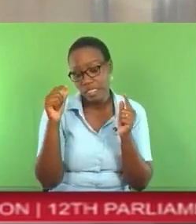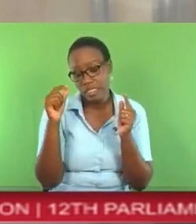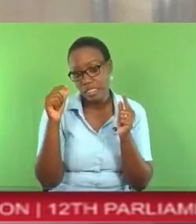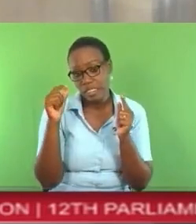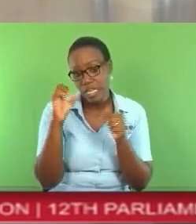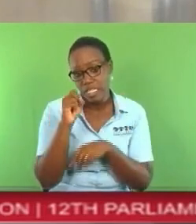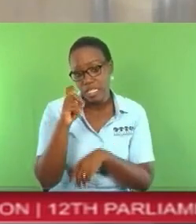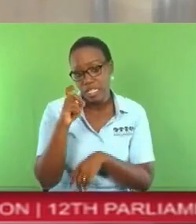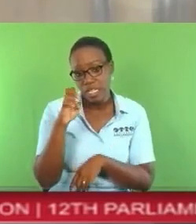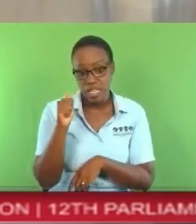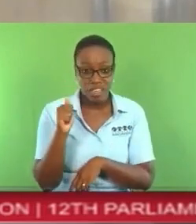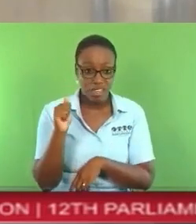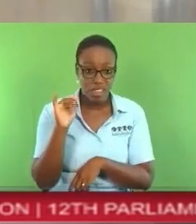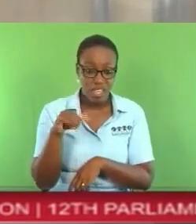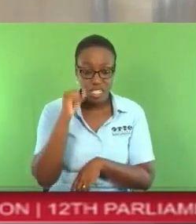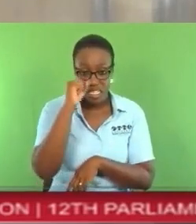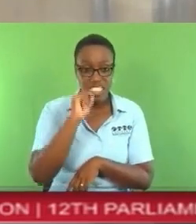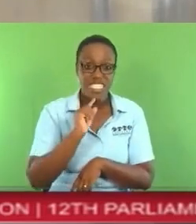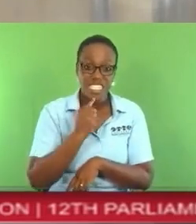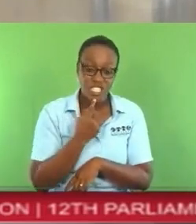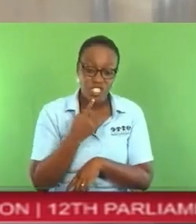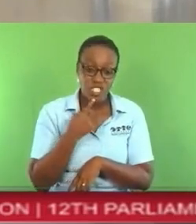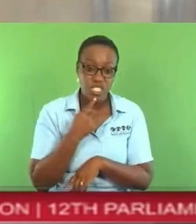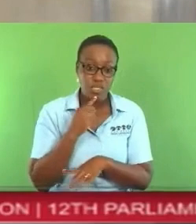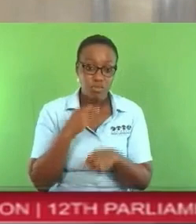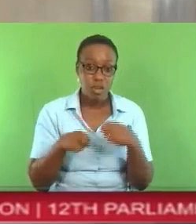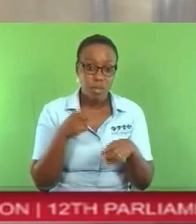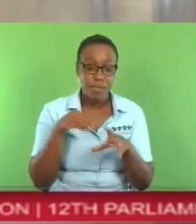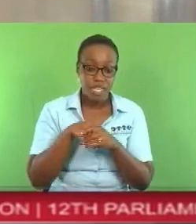serious critical issue in this country.